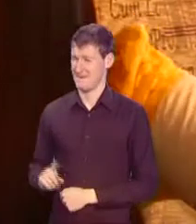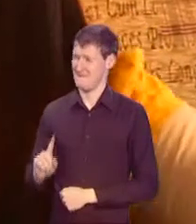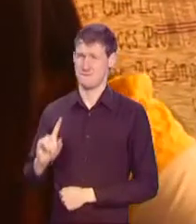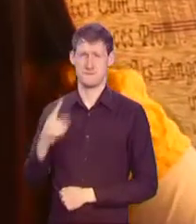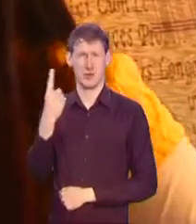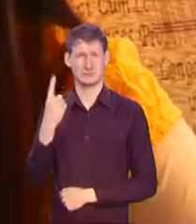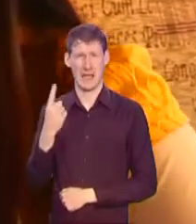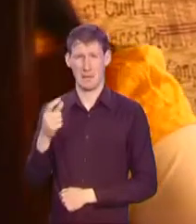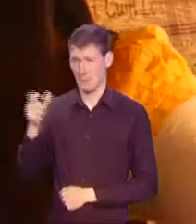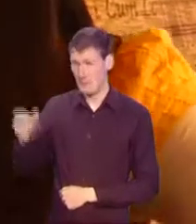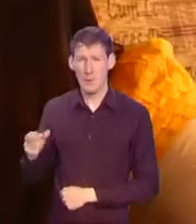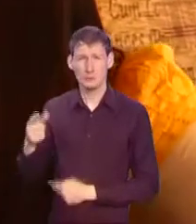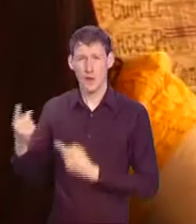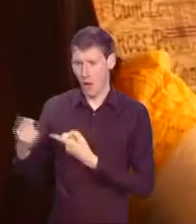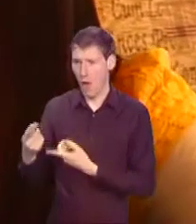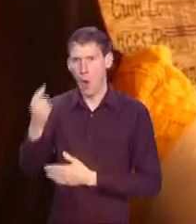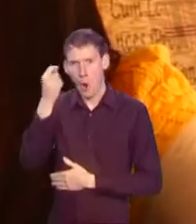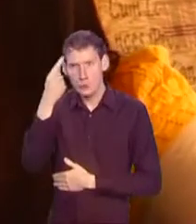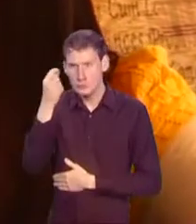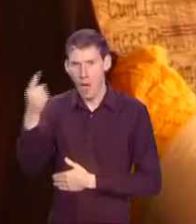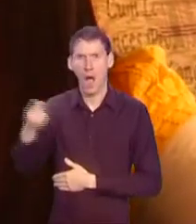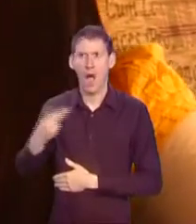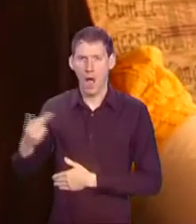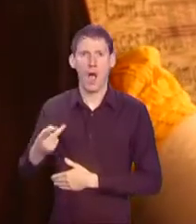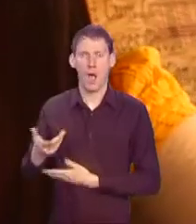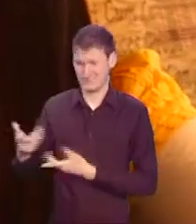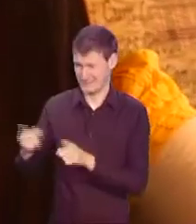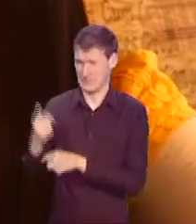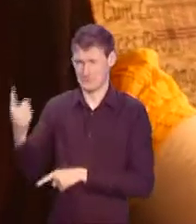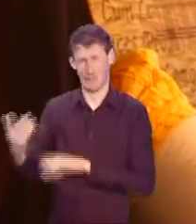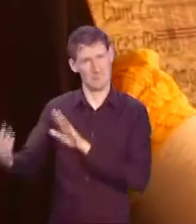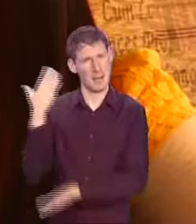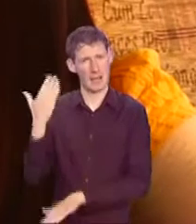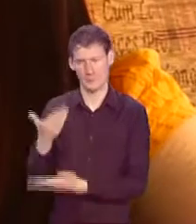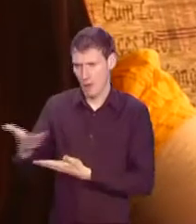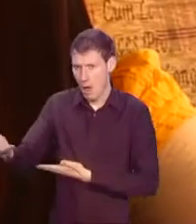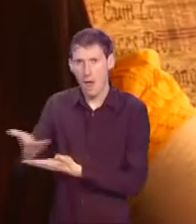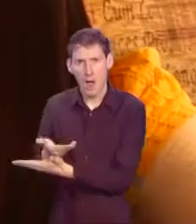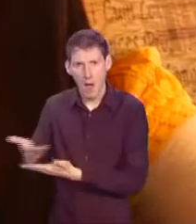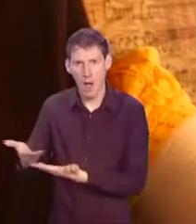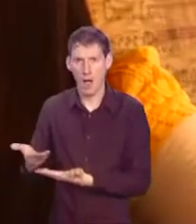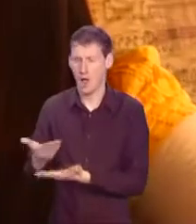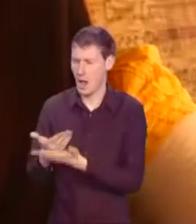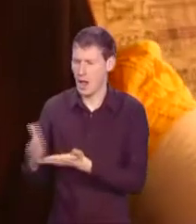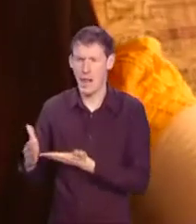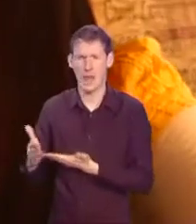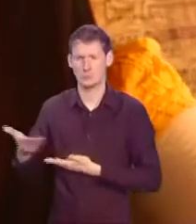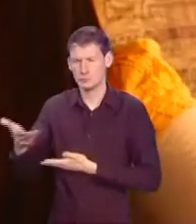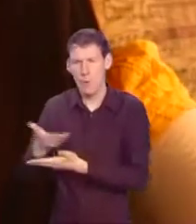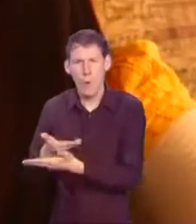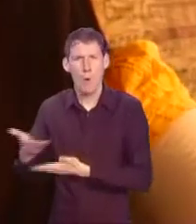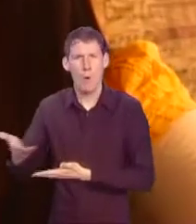the first time someone really understood because she'd been there herself. She spoke